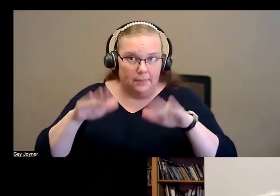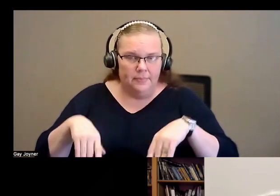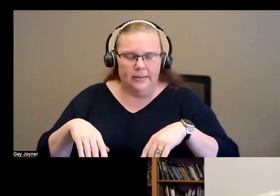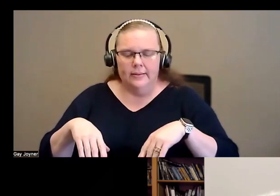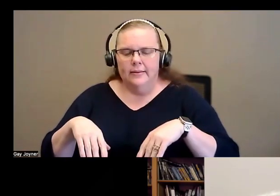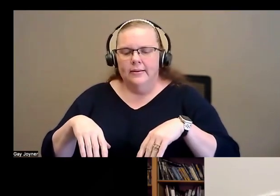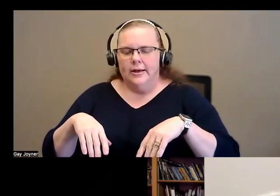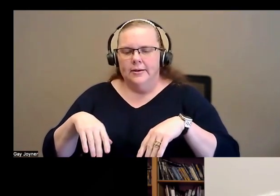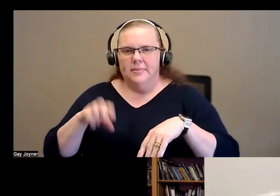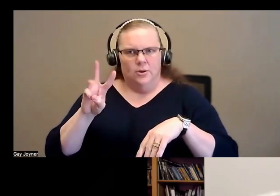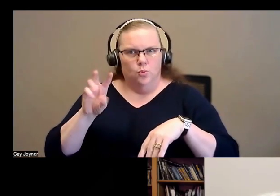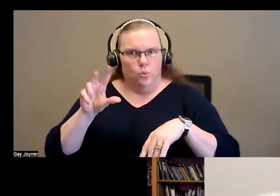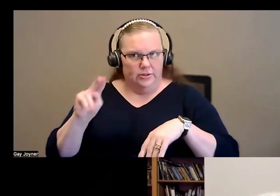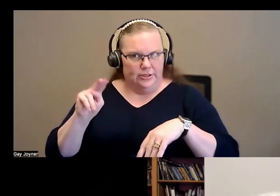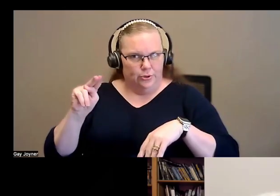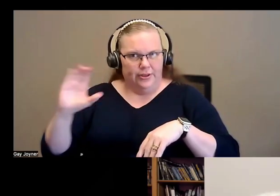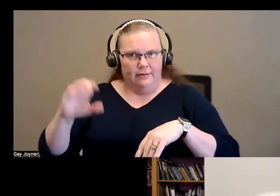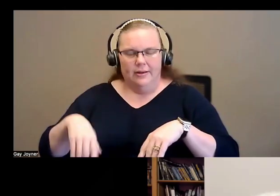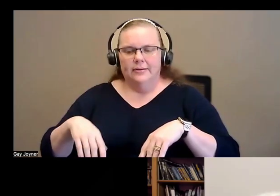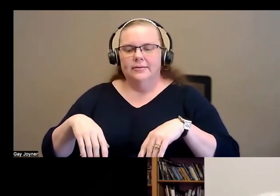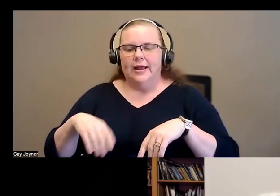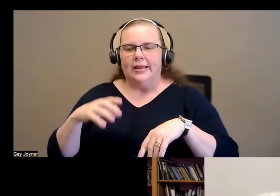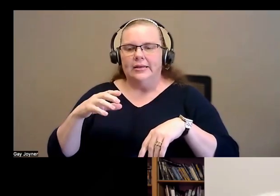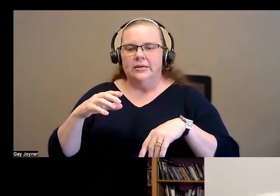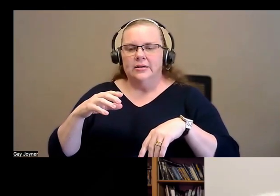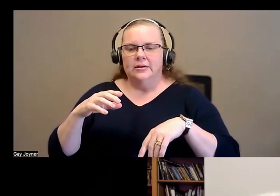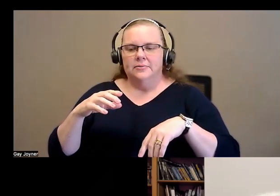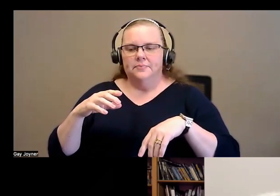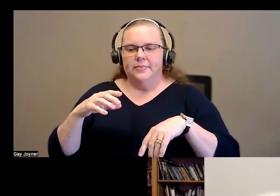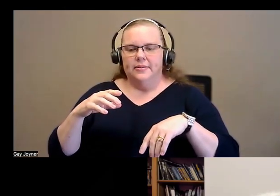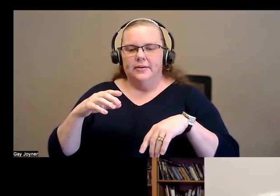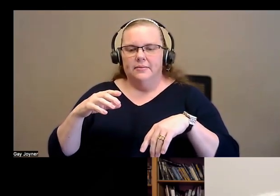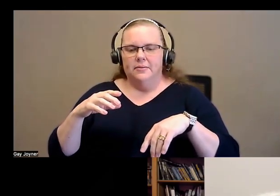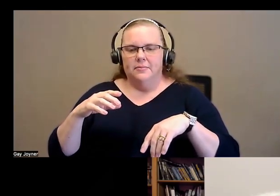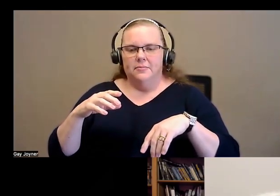grew up, Mm. in Wilson, North Carolina. And